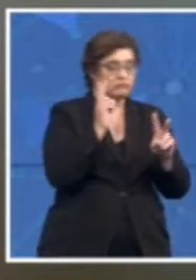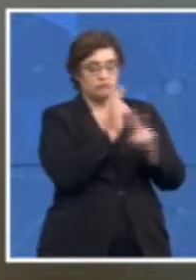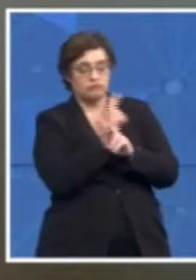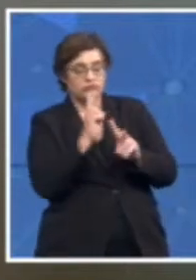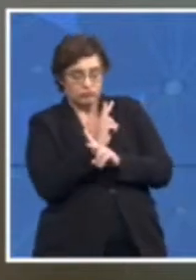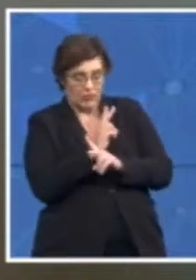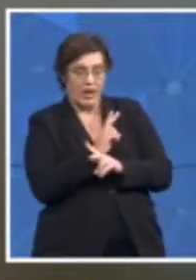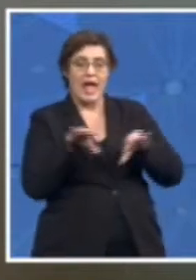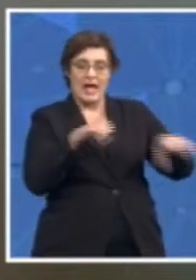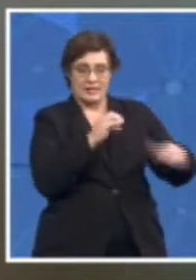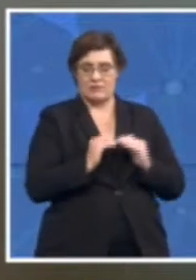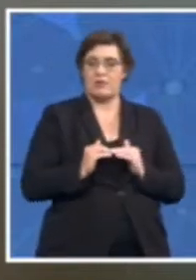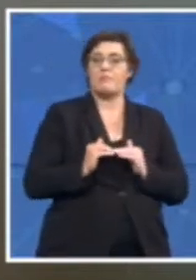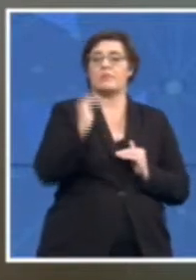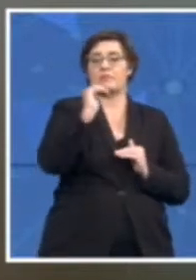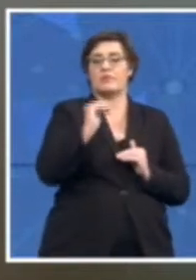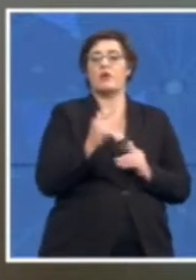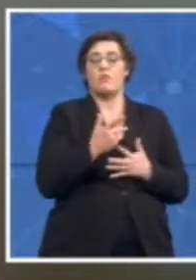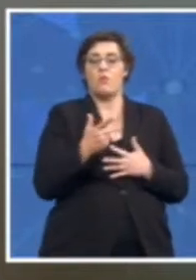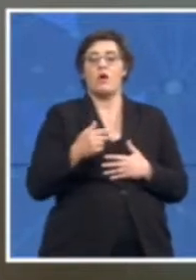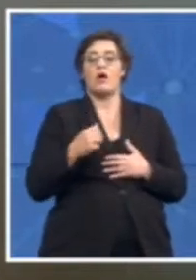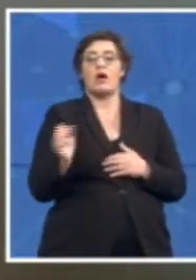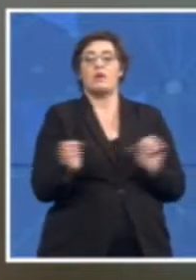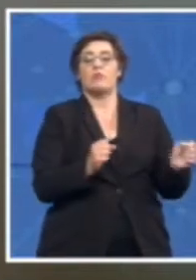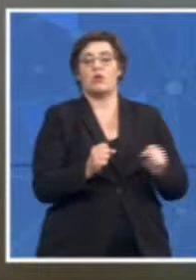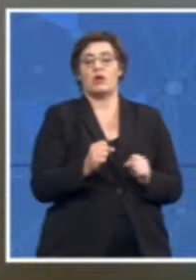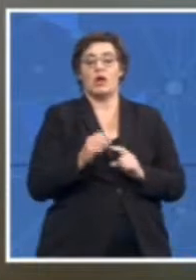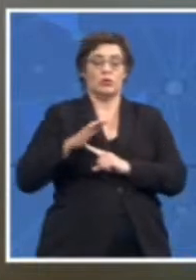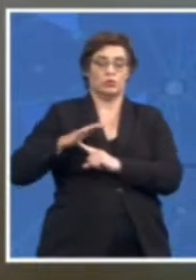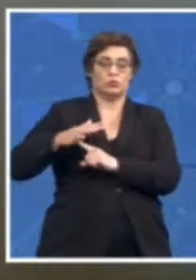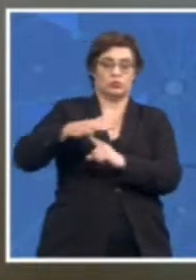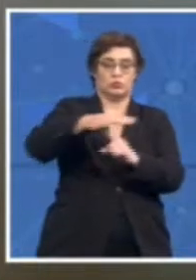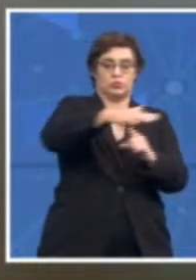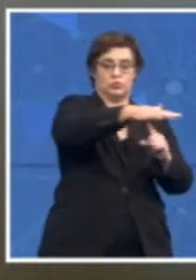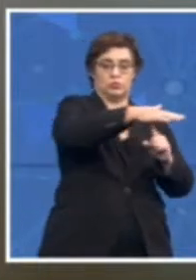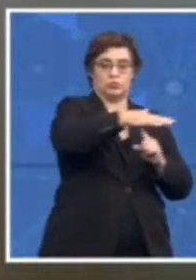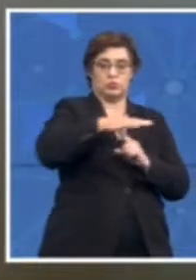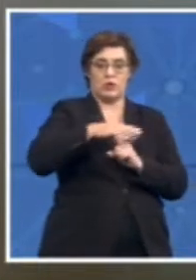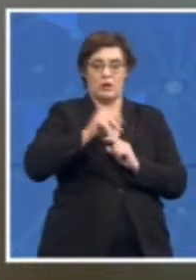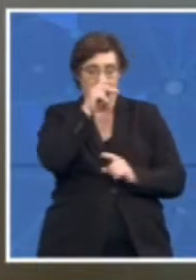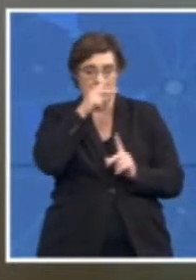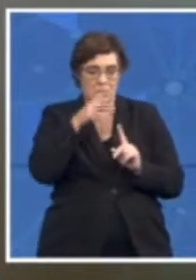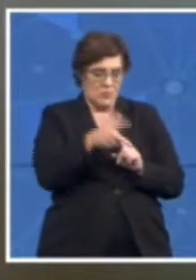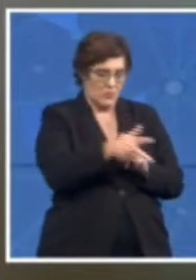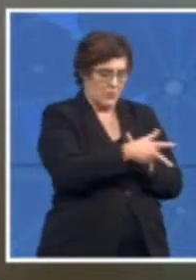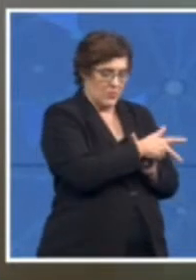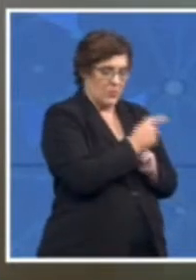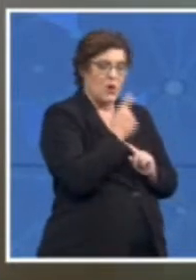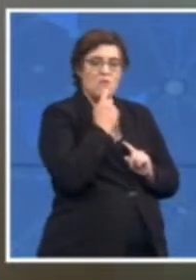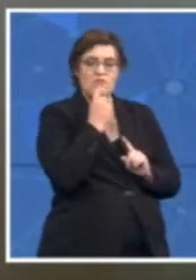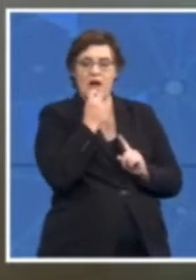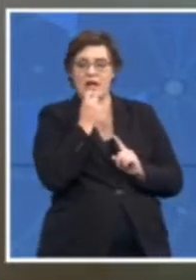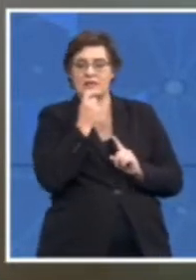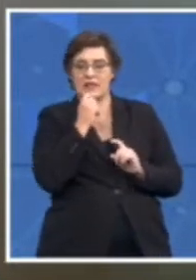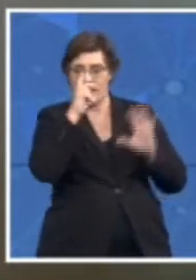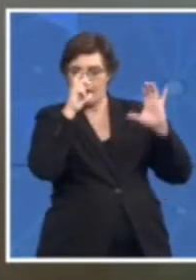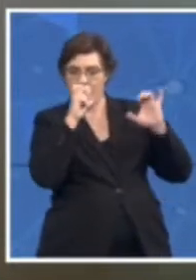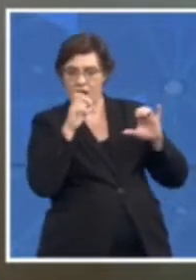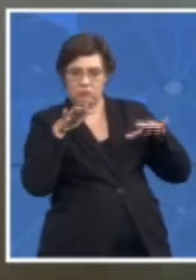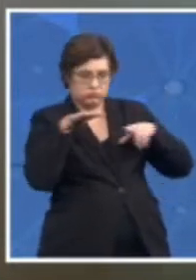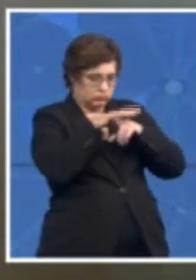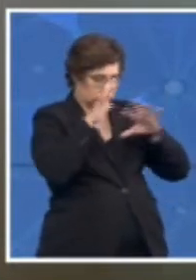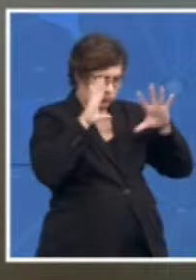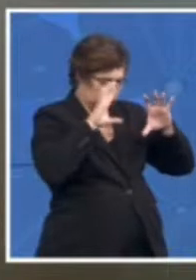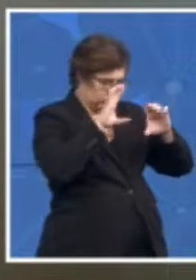employ drones equipped with infrared cameras to patrol our power stations at night. And we have apprehended a